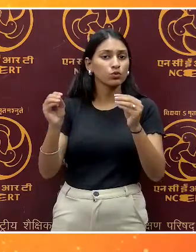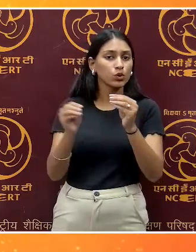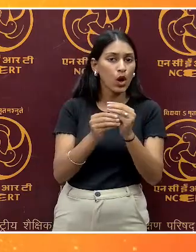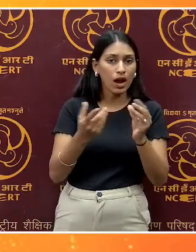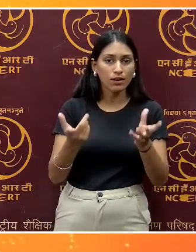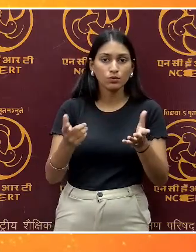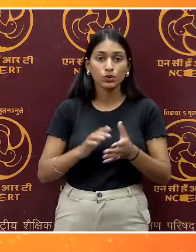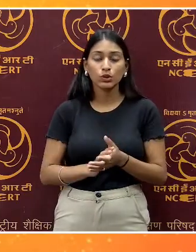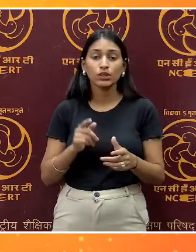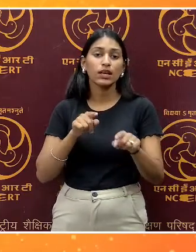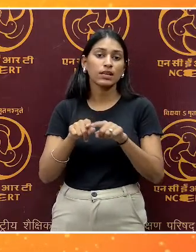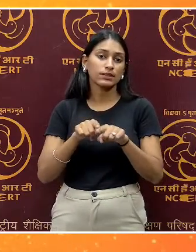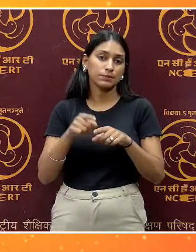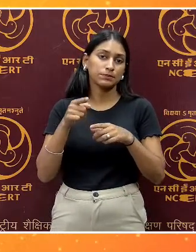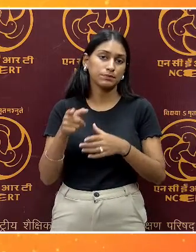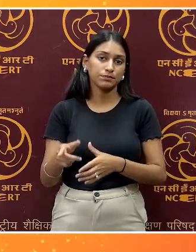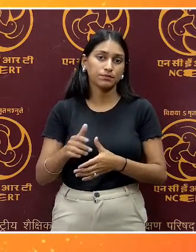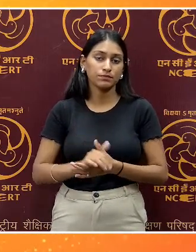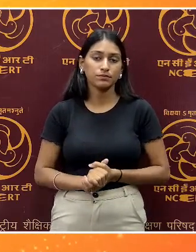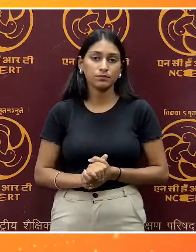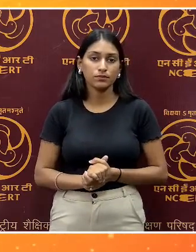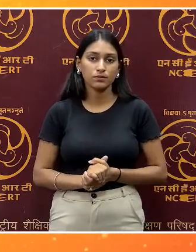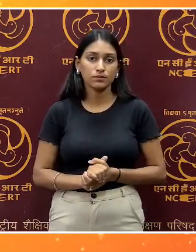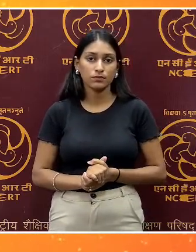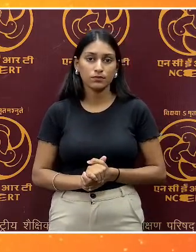an example.